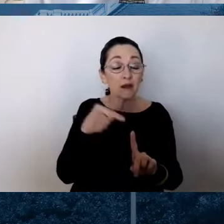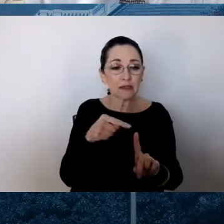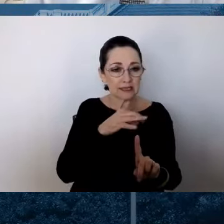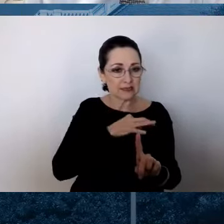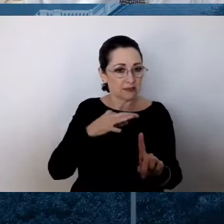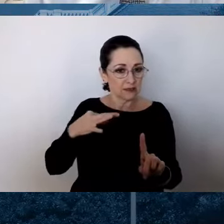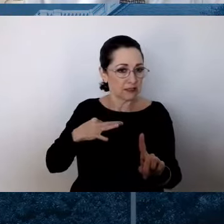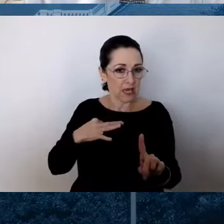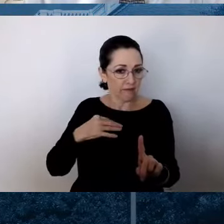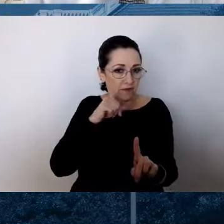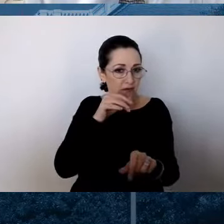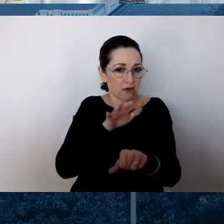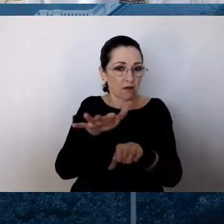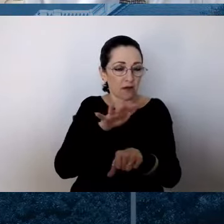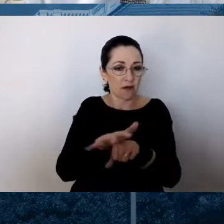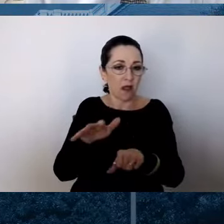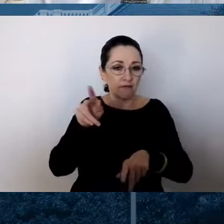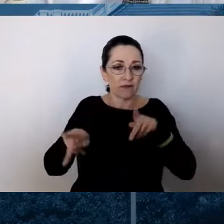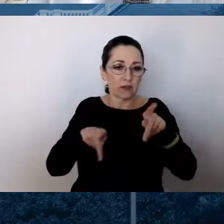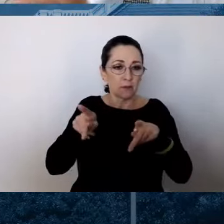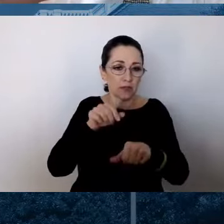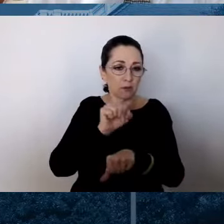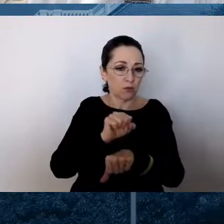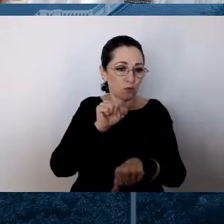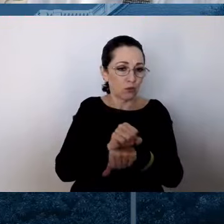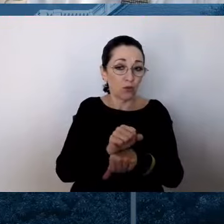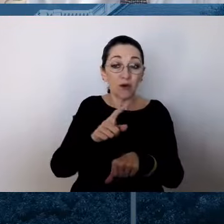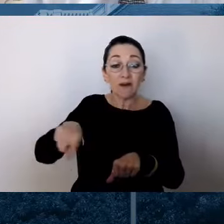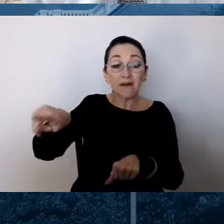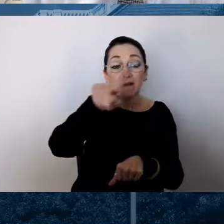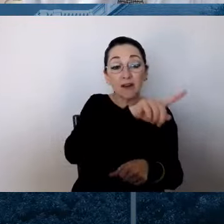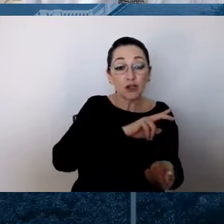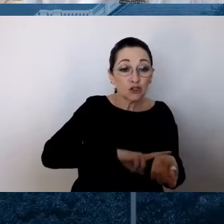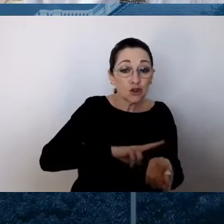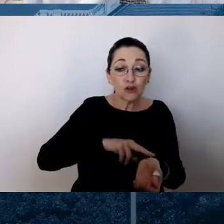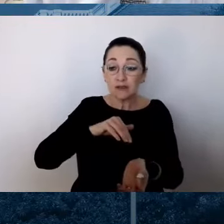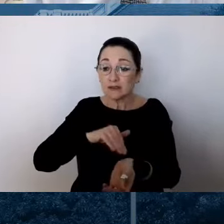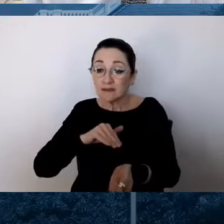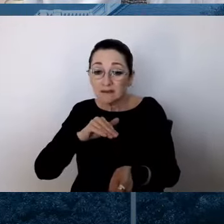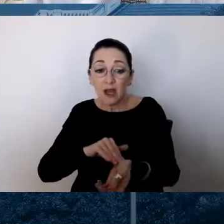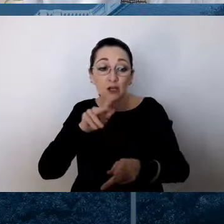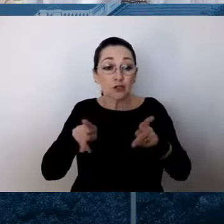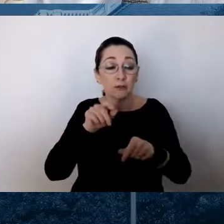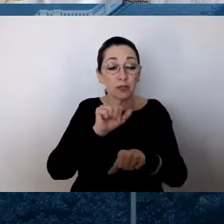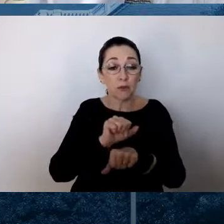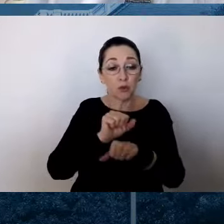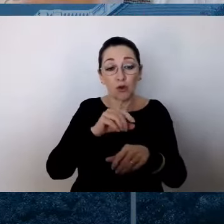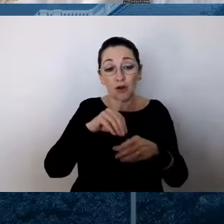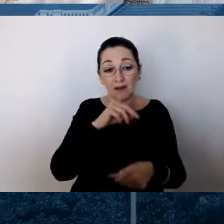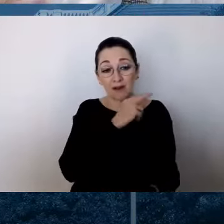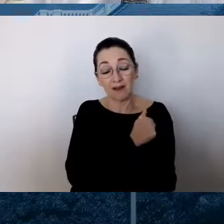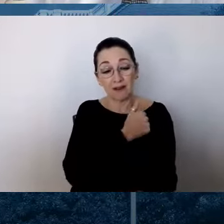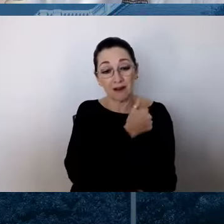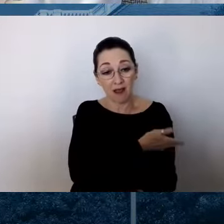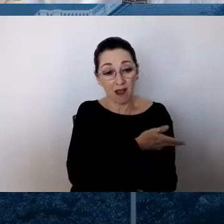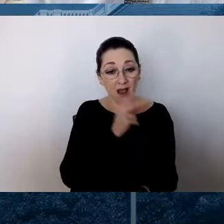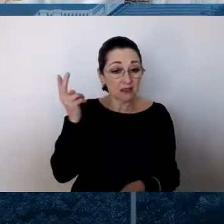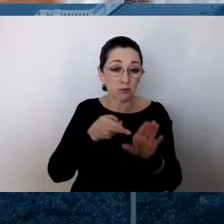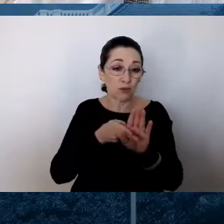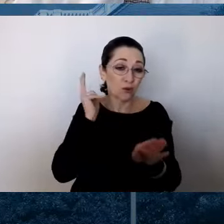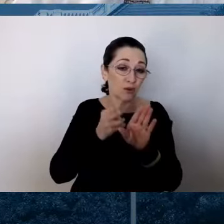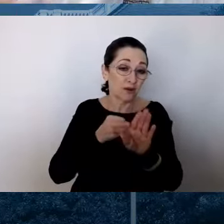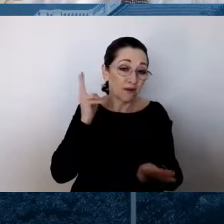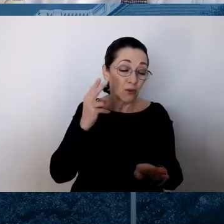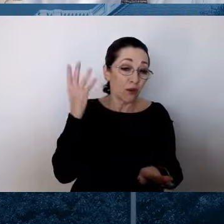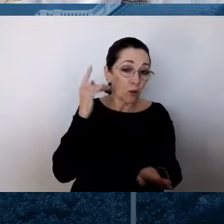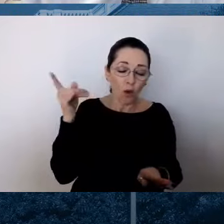a overworked labor pool. You have a lot of turnover in some of the facilities because of the stress they put them